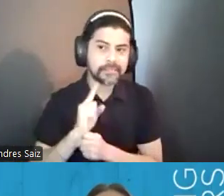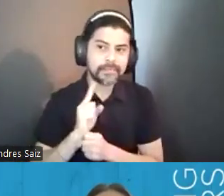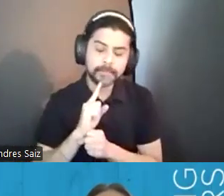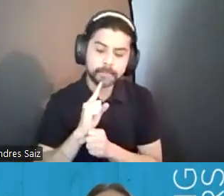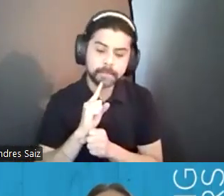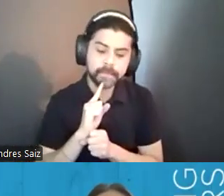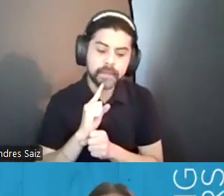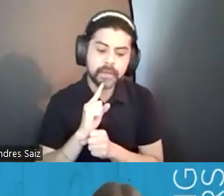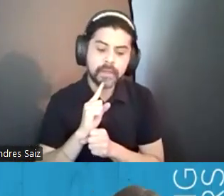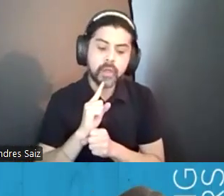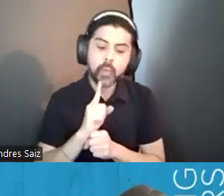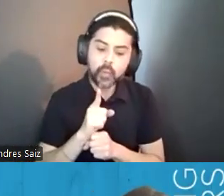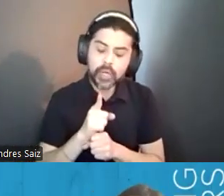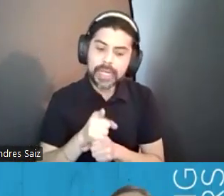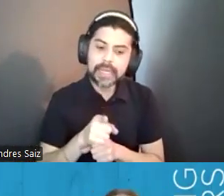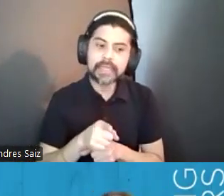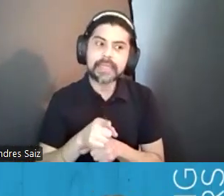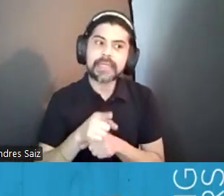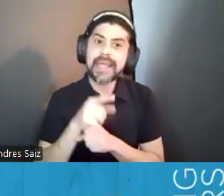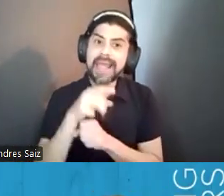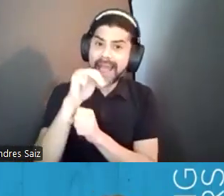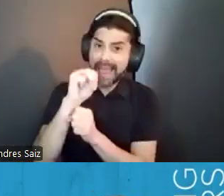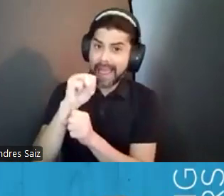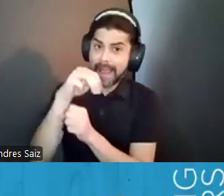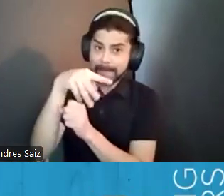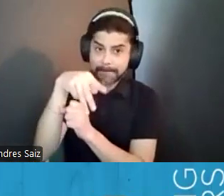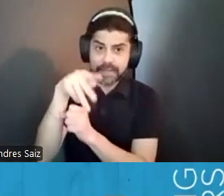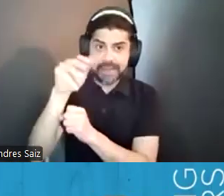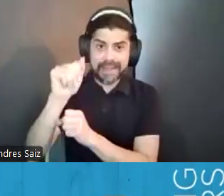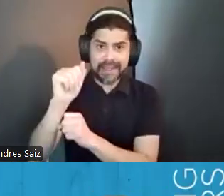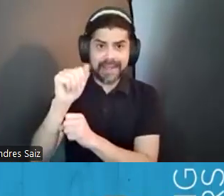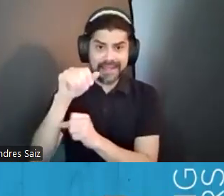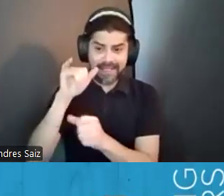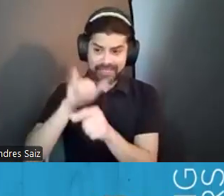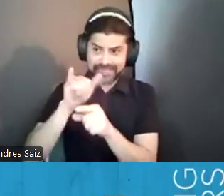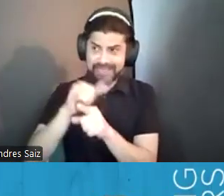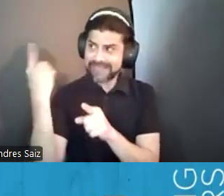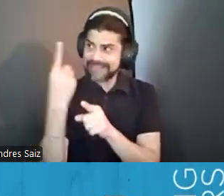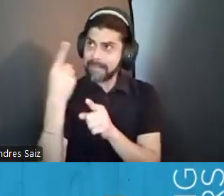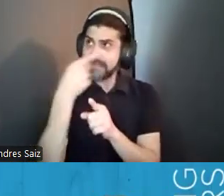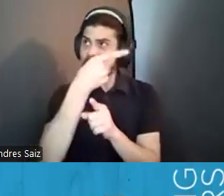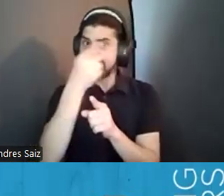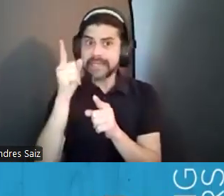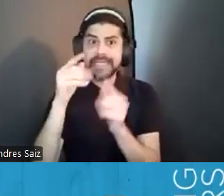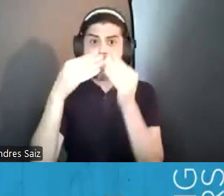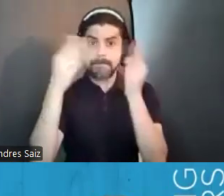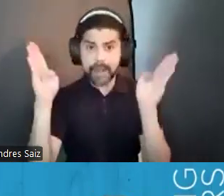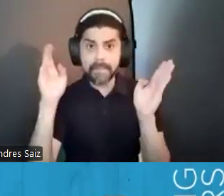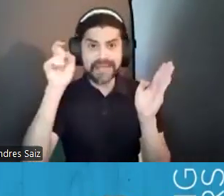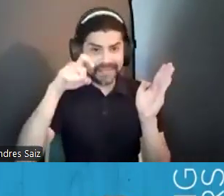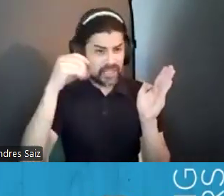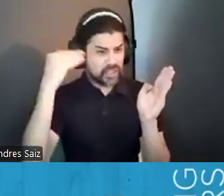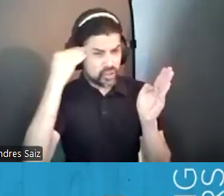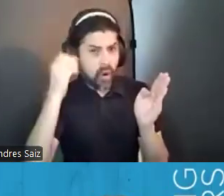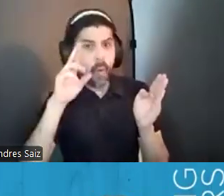what truly is the MPA itself something that the general public needs to know about, or is it the outcomes?